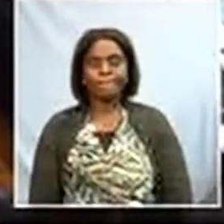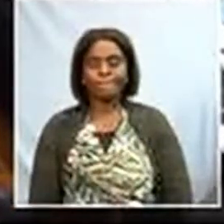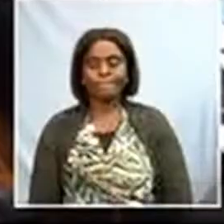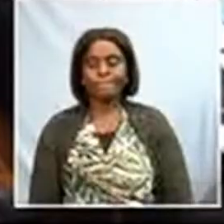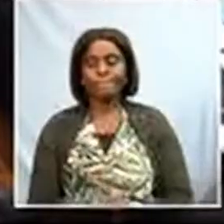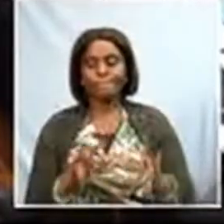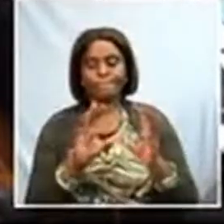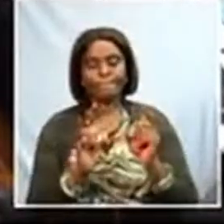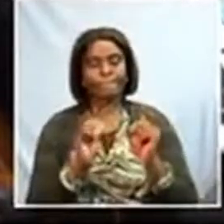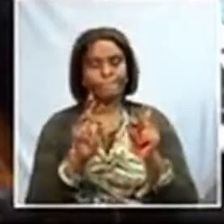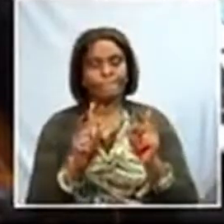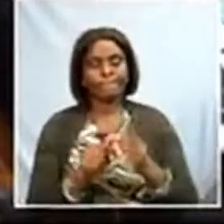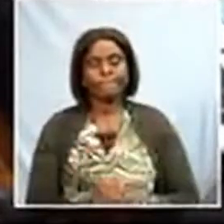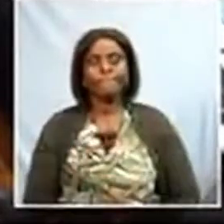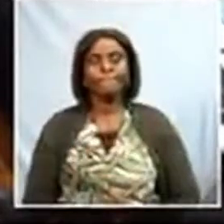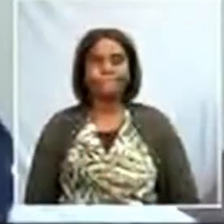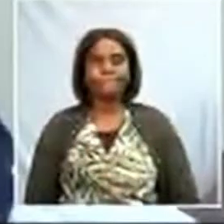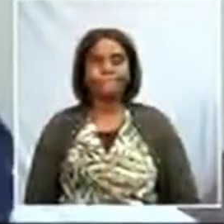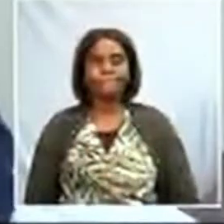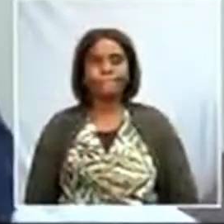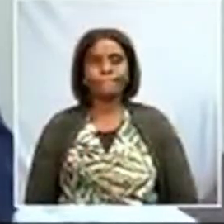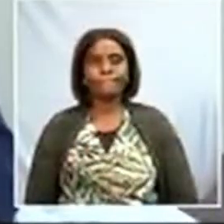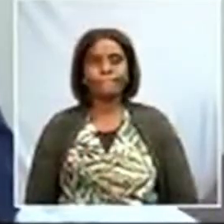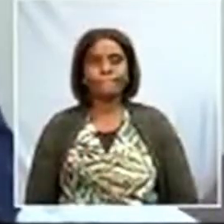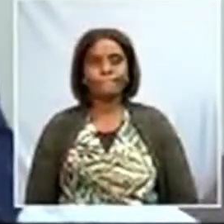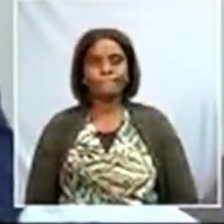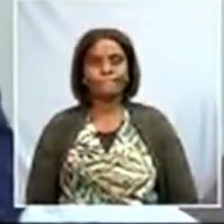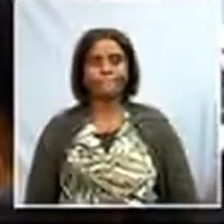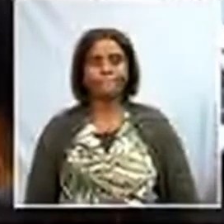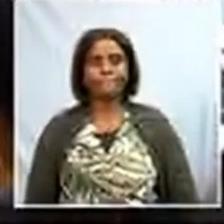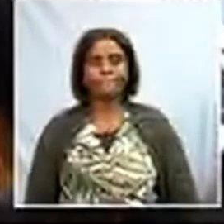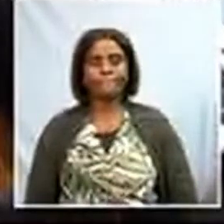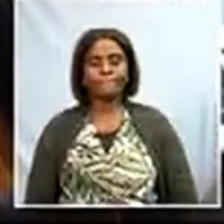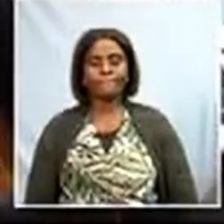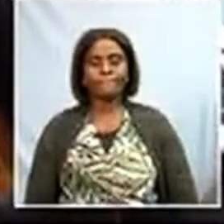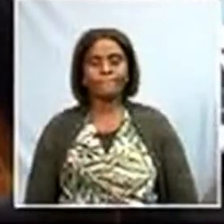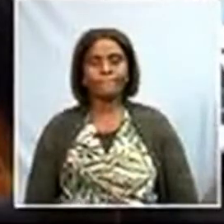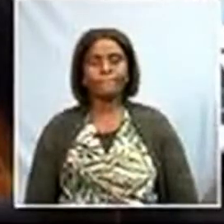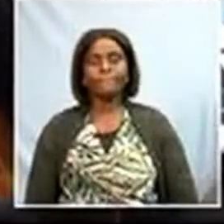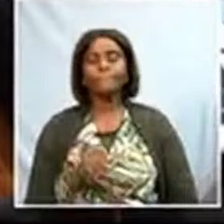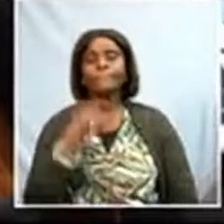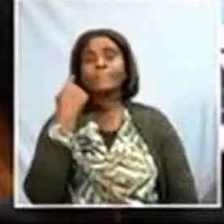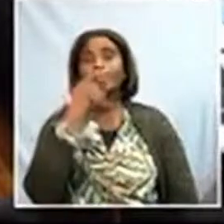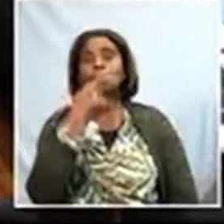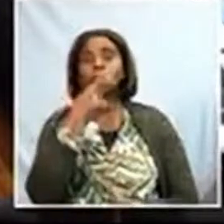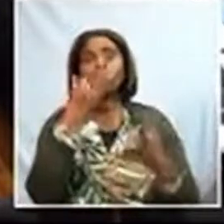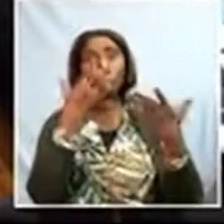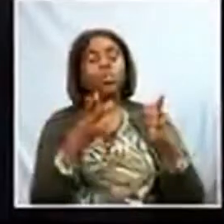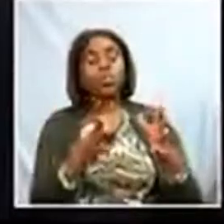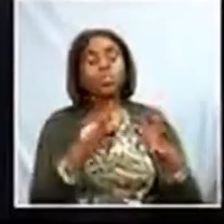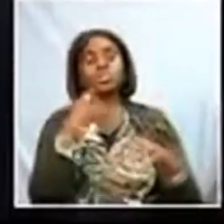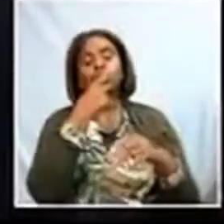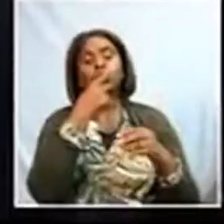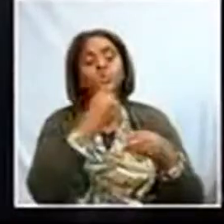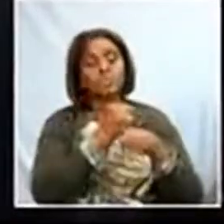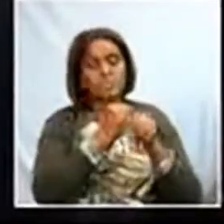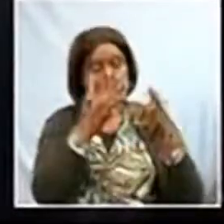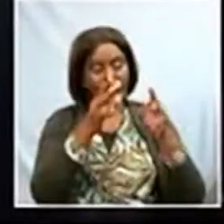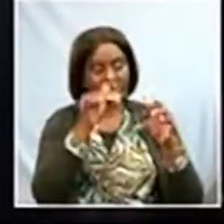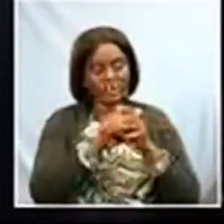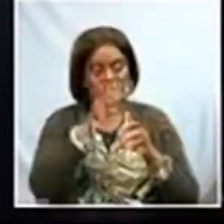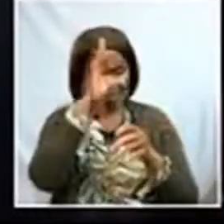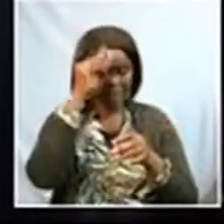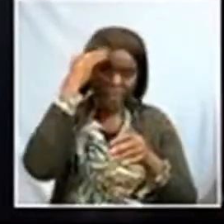Okay. And My question hasn't been answered. yes. Who made the loss in the